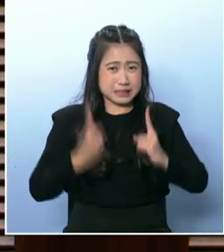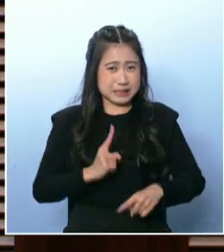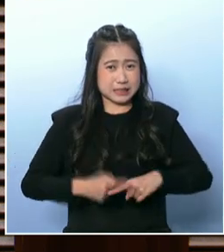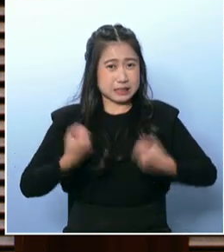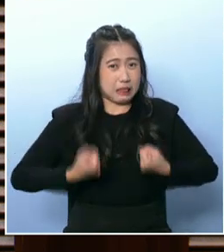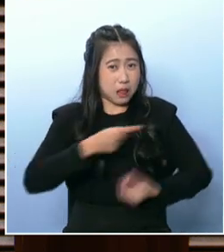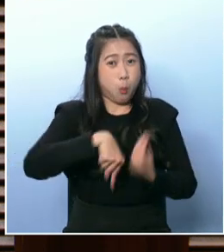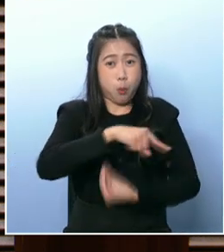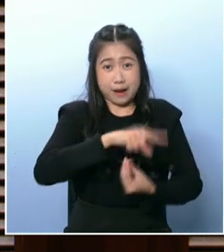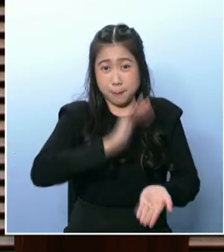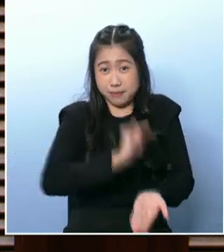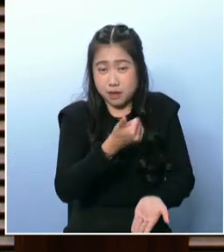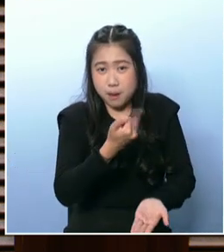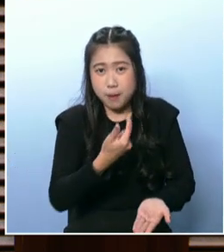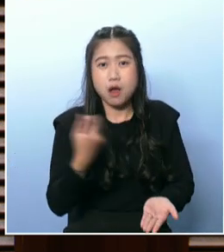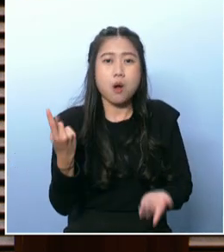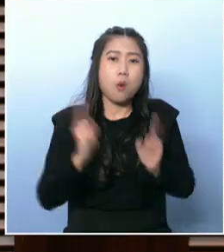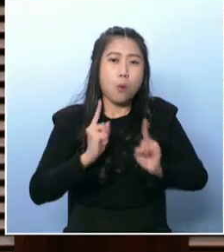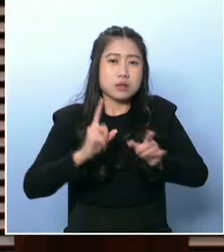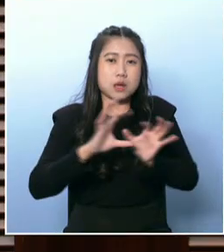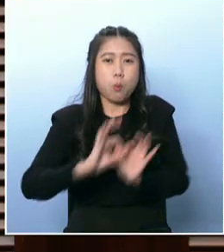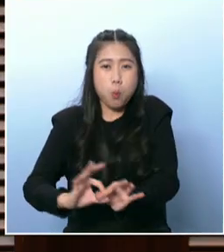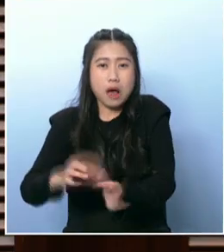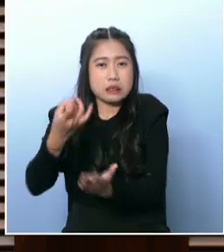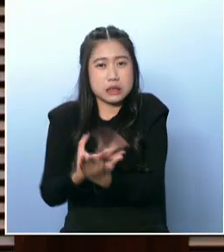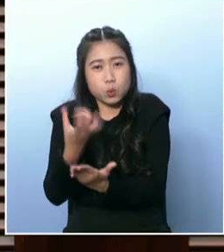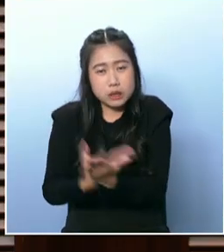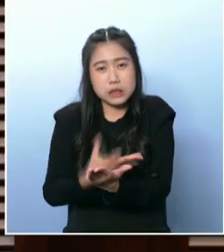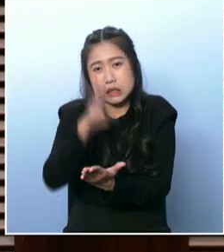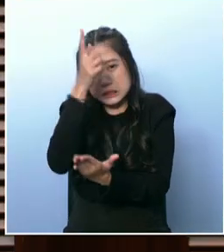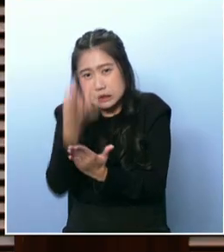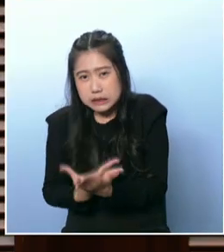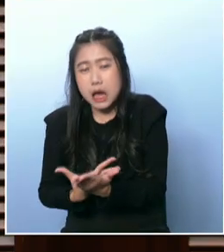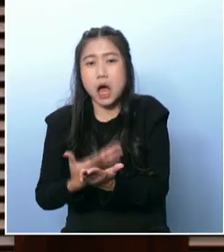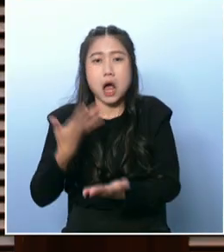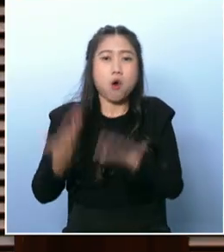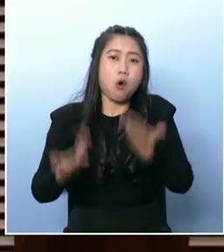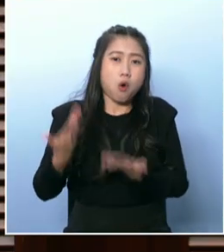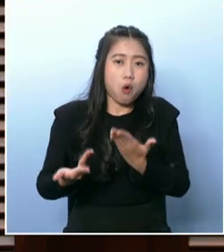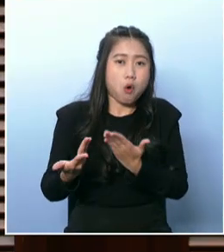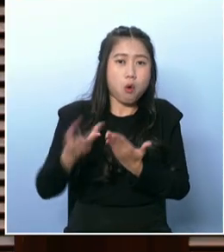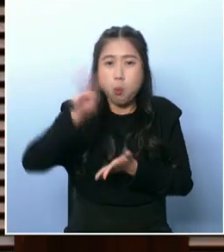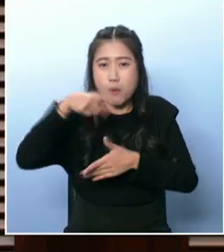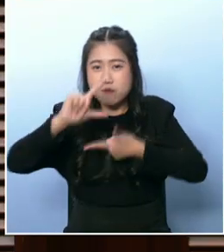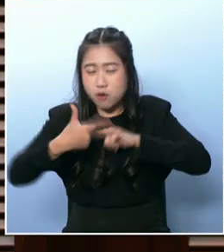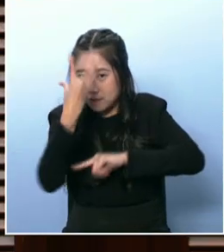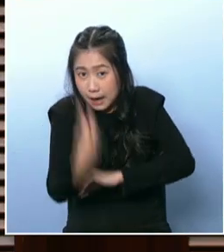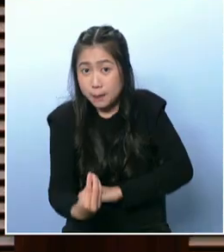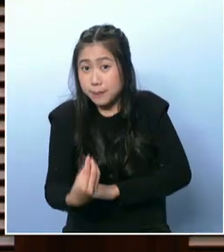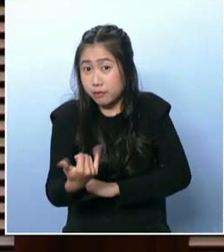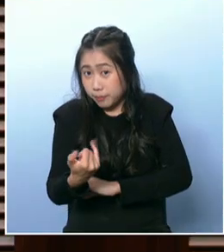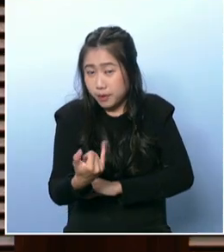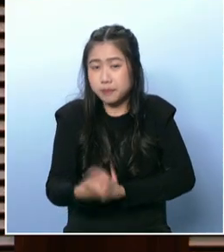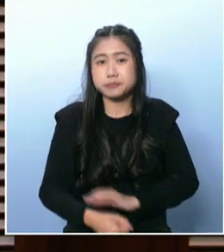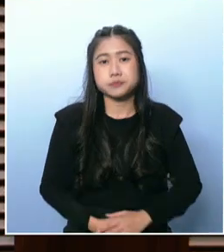scheme, you still don't have a better grasp of the scheme, and see if whether the conditions under the incentive scheme can